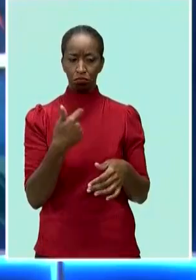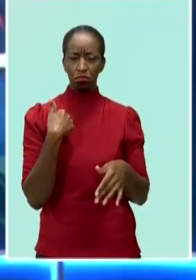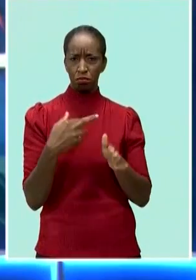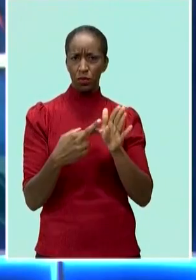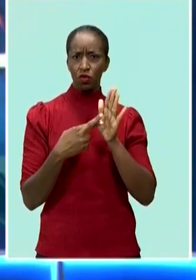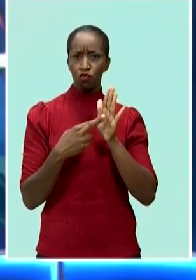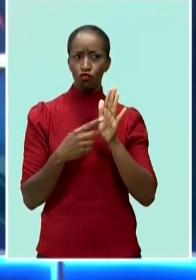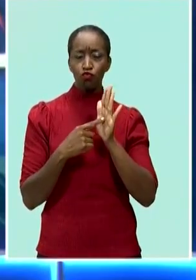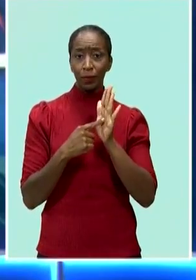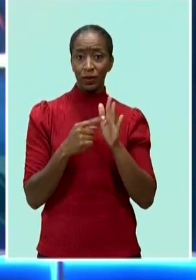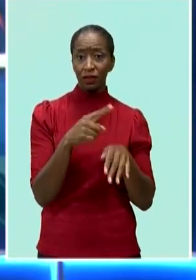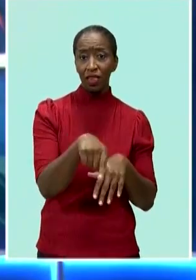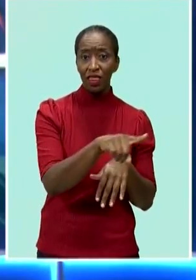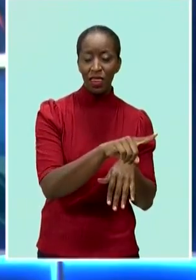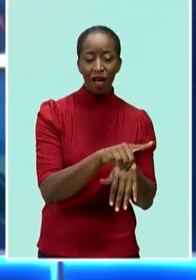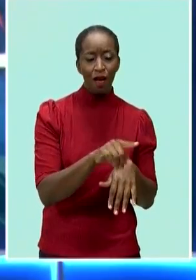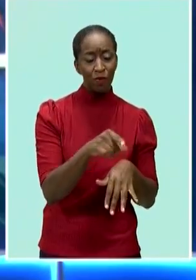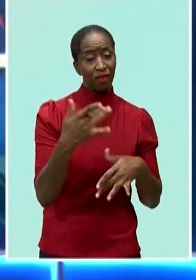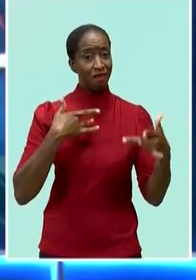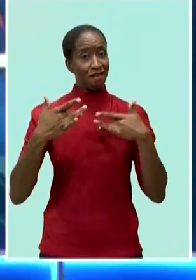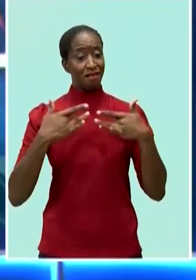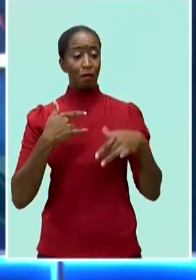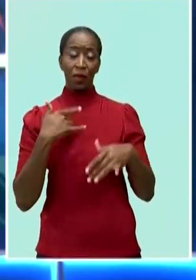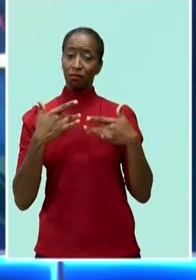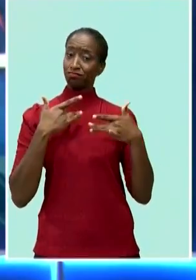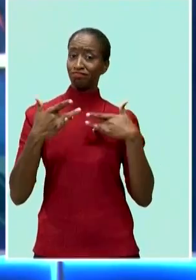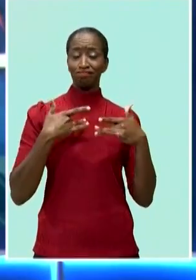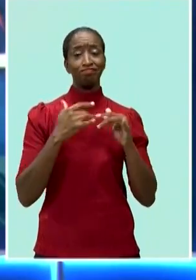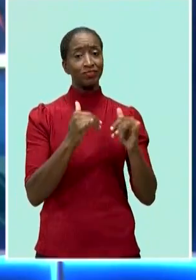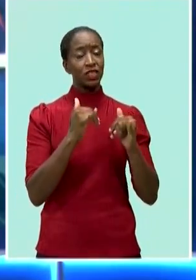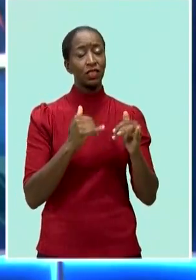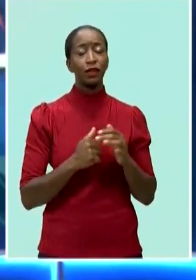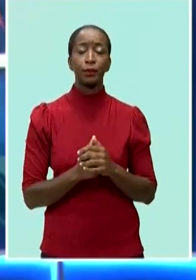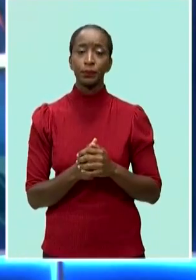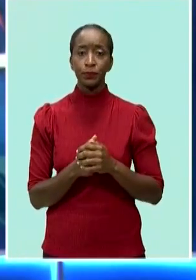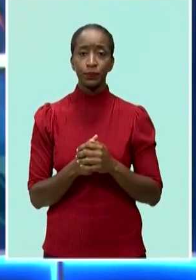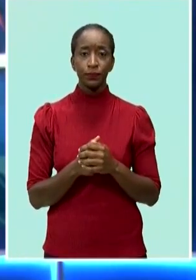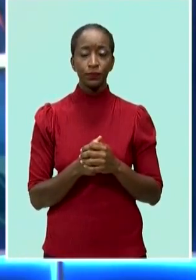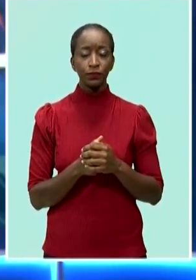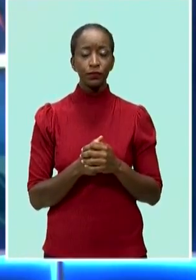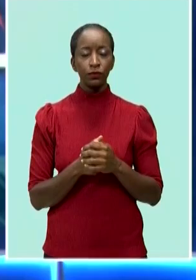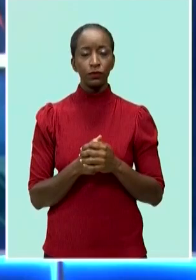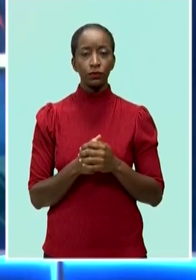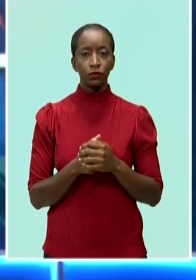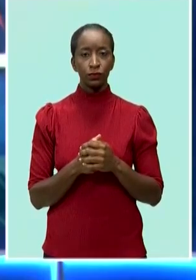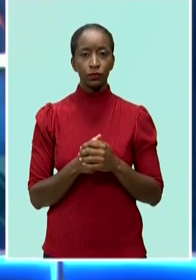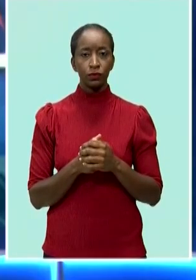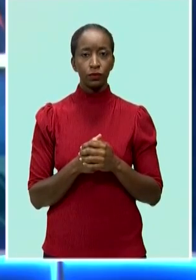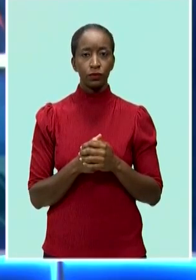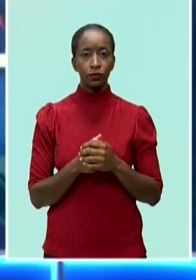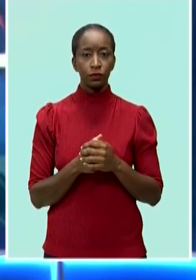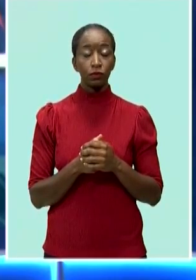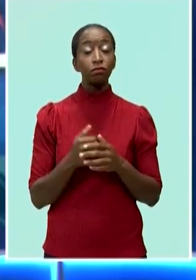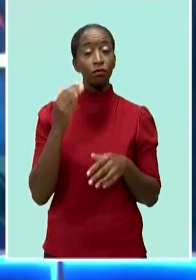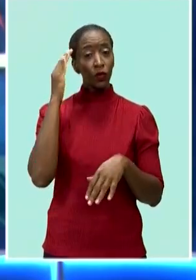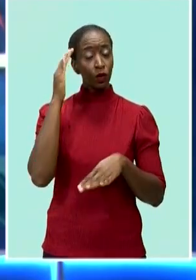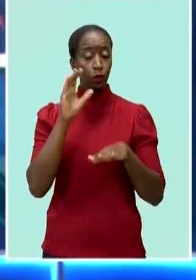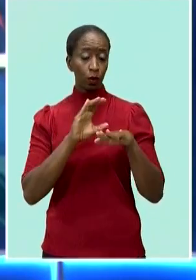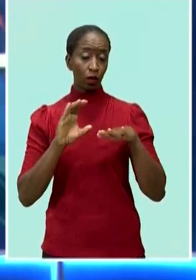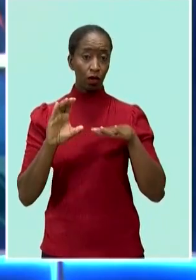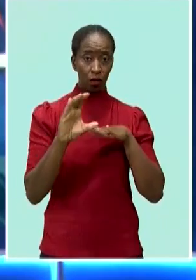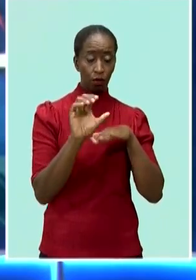Mr. Gooding-Edgell says other CARICOM territories are now considering implementing unexplained wealth legislation and believes that